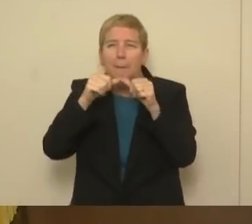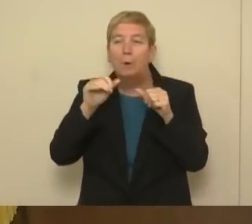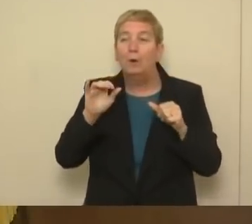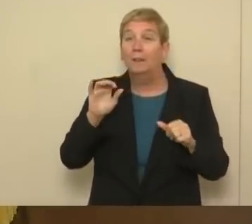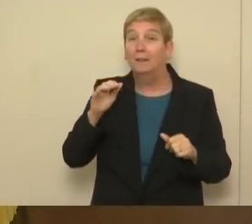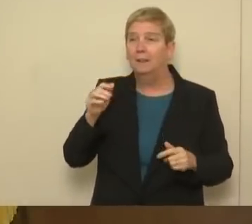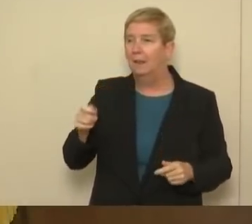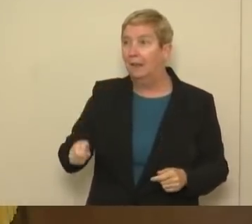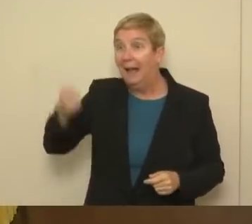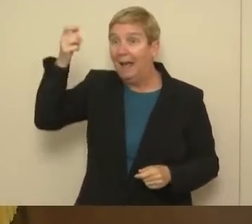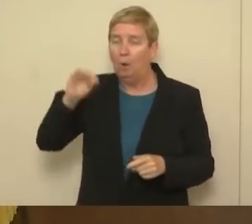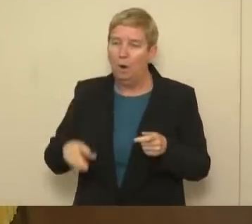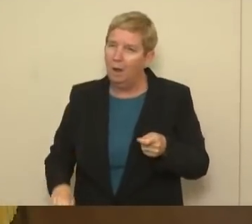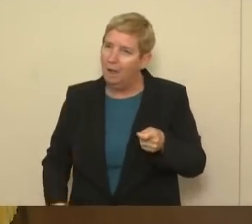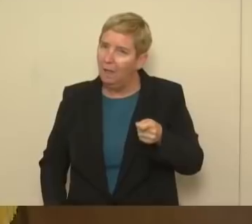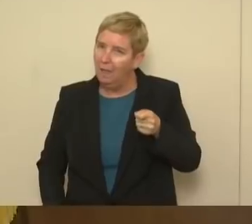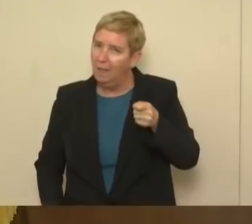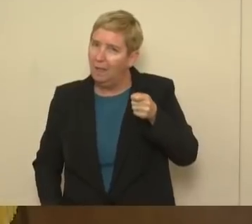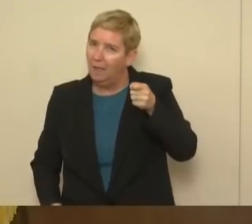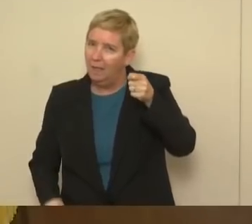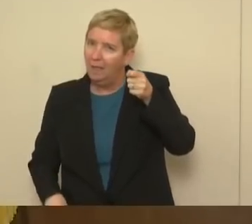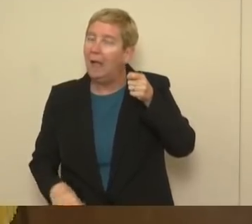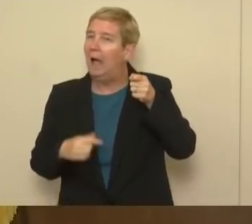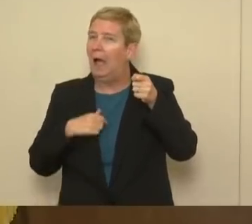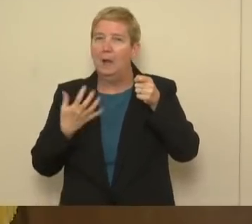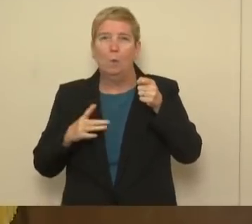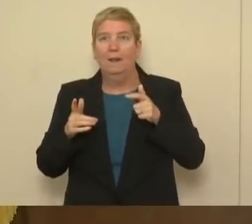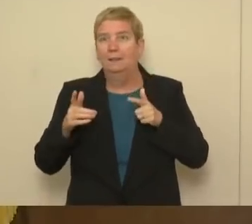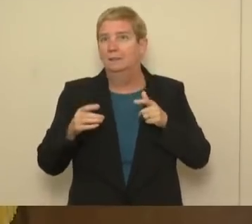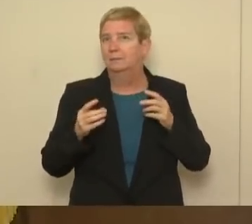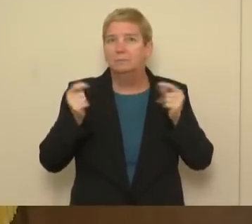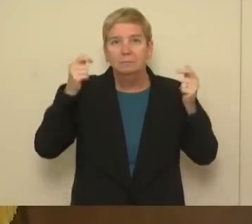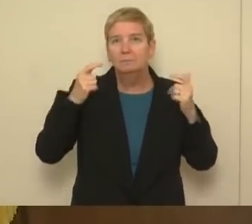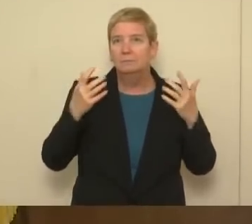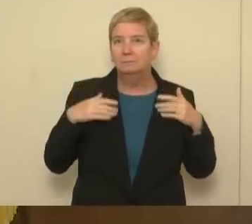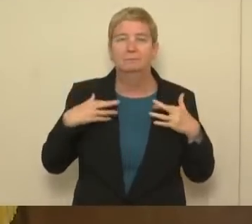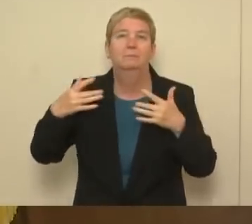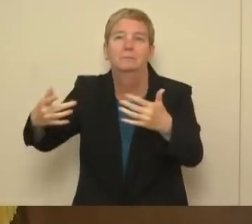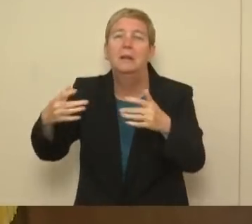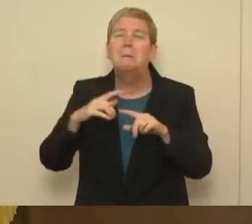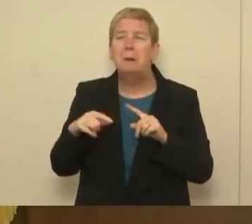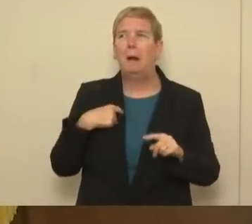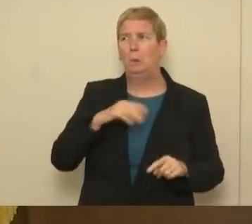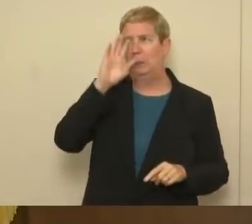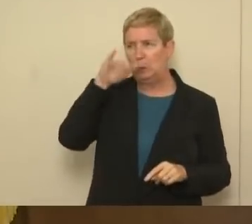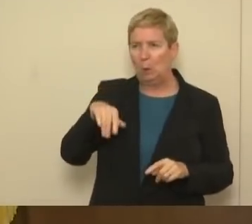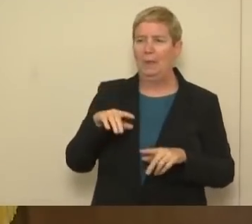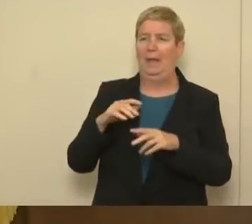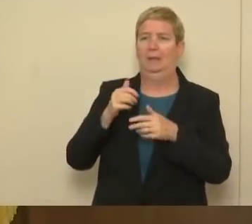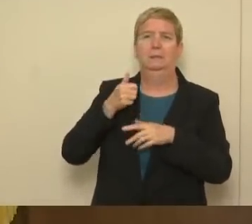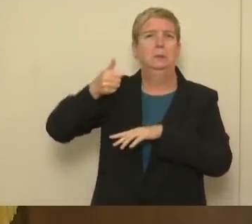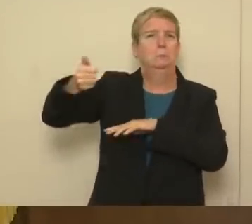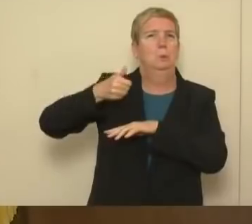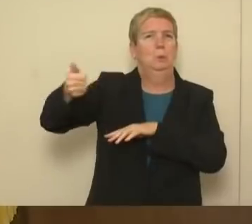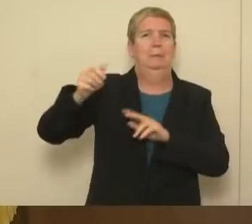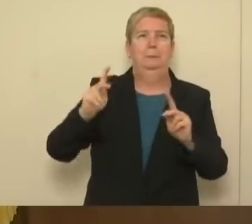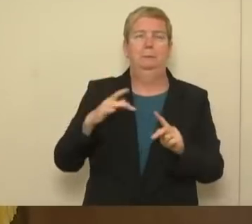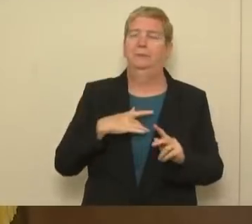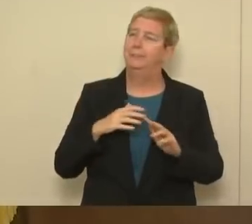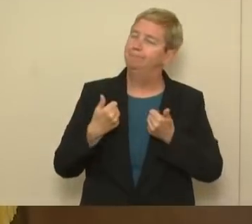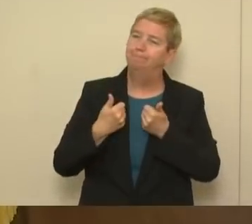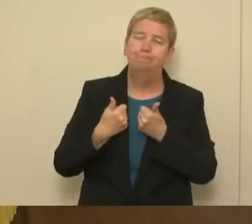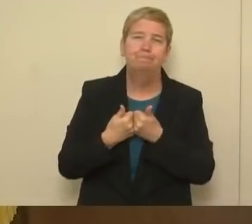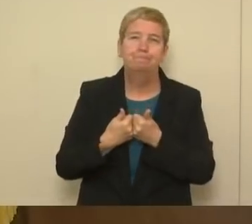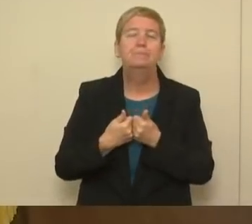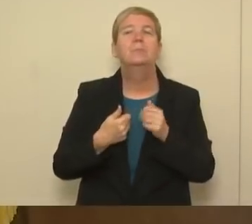too fast, but it is an issue, particularly, you know, for commuters. The good news, maybe if it's good news, and we got to be